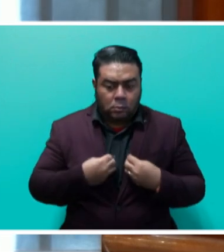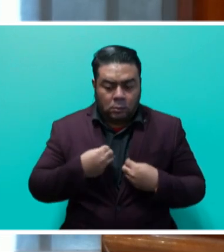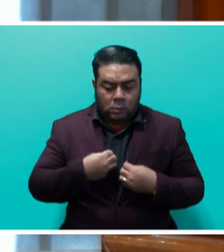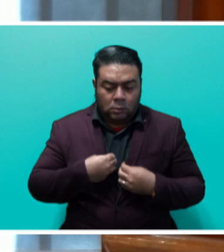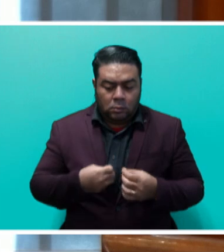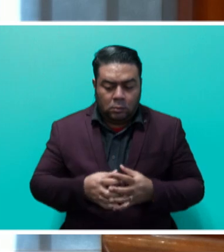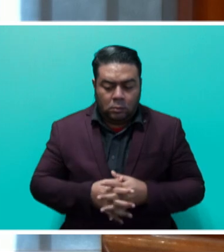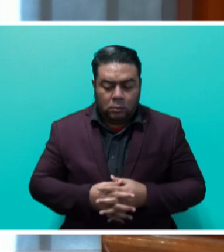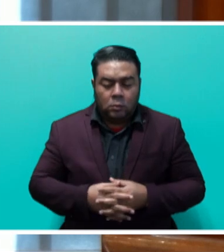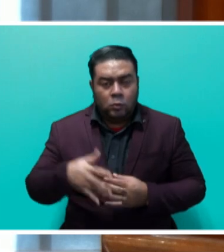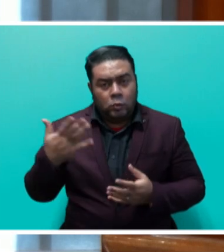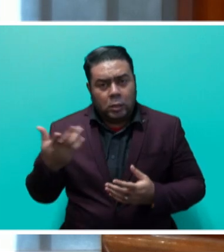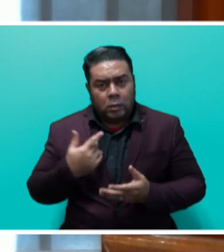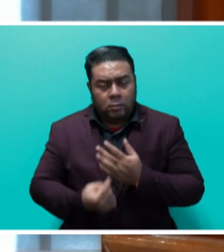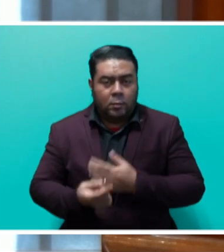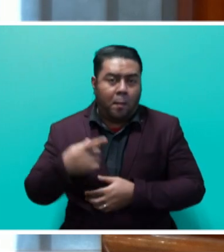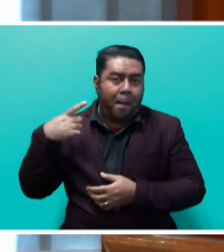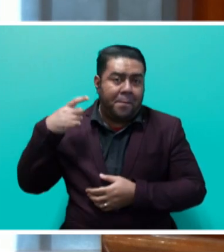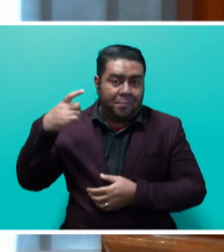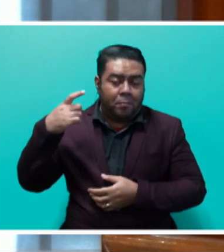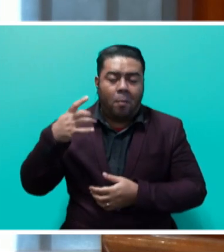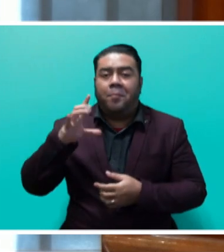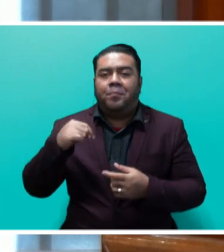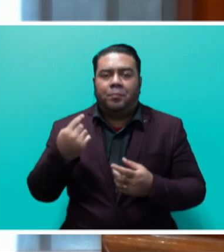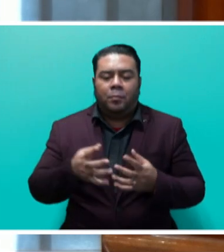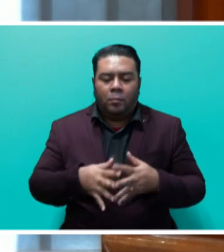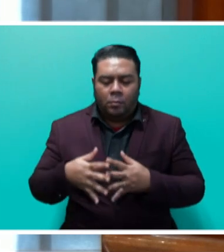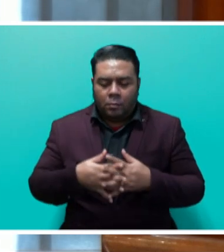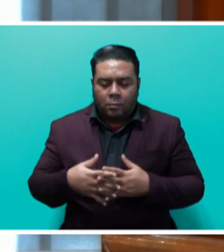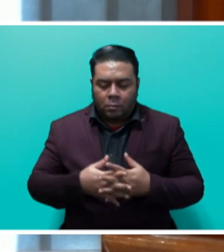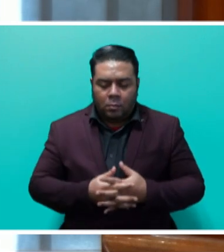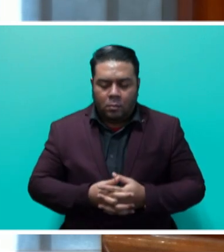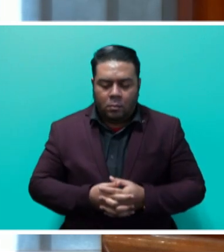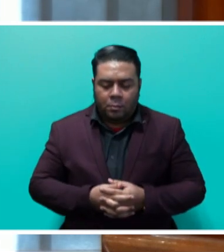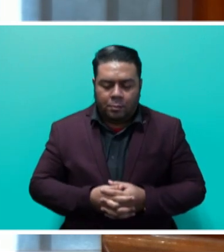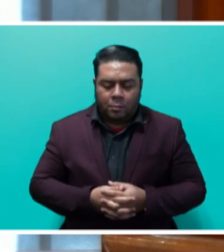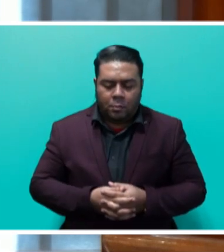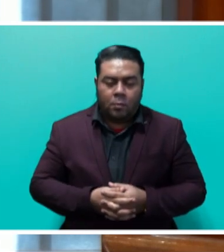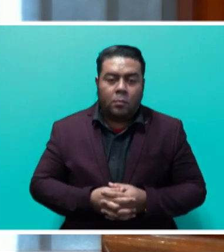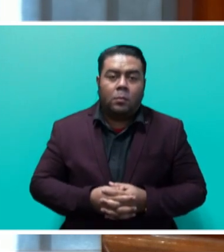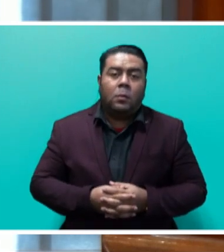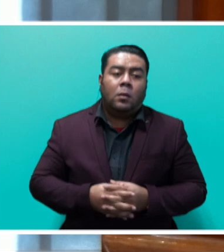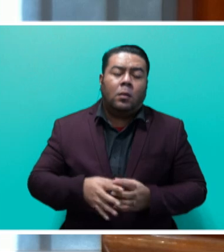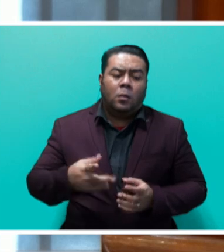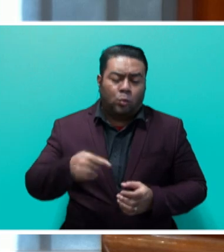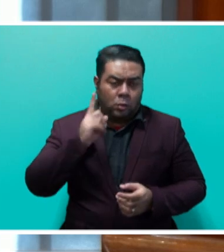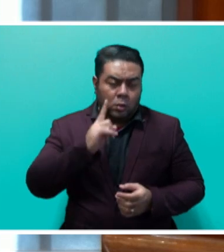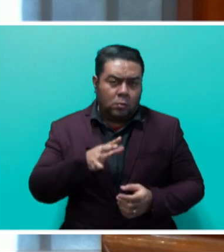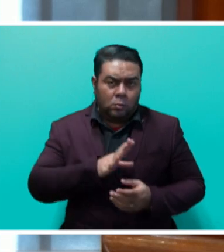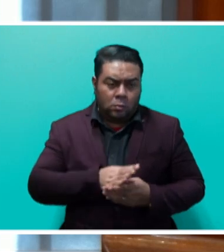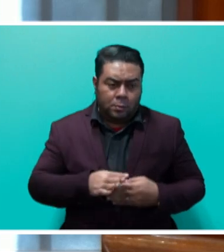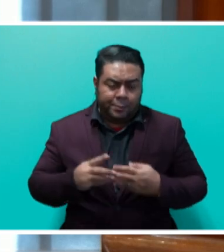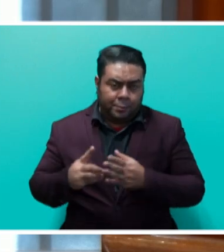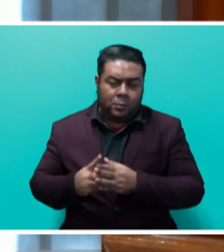held in Canada and also the US of A. The delegation consisted of government agencies, the private sector, and some